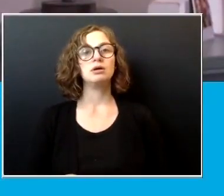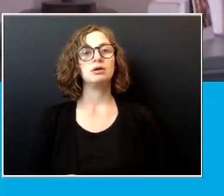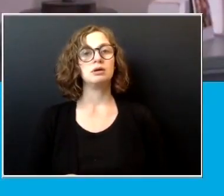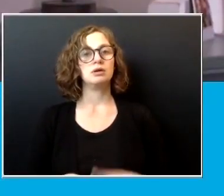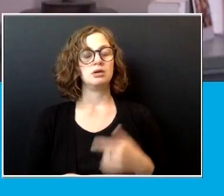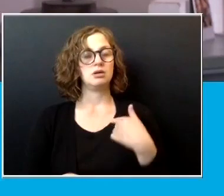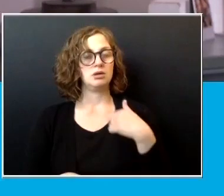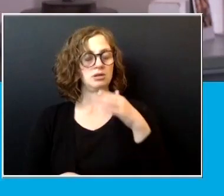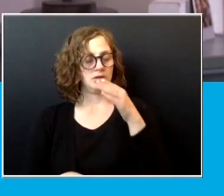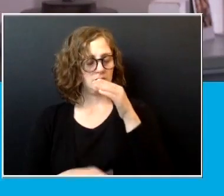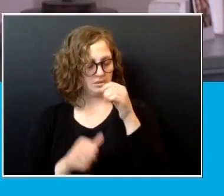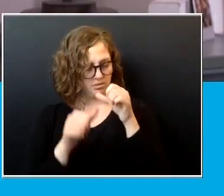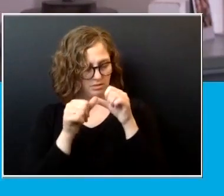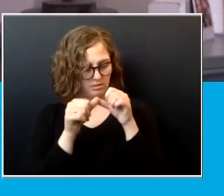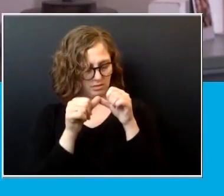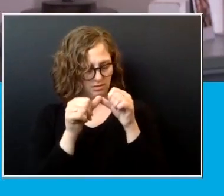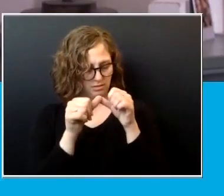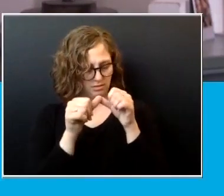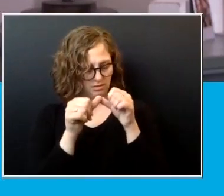think,